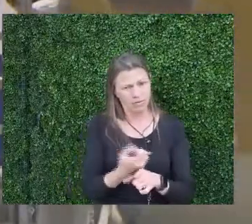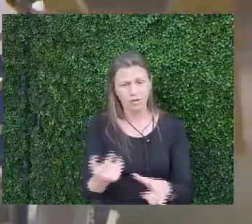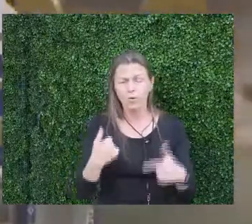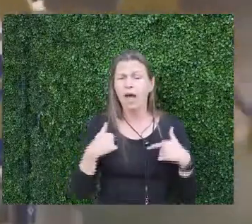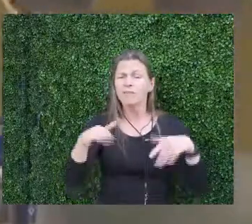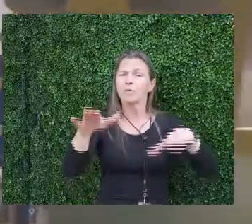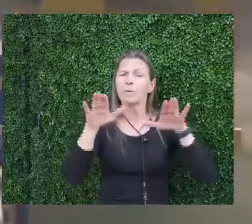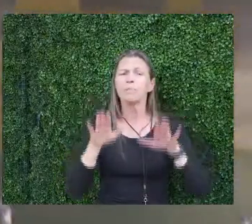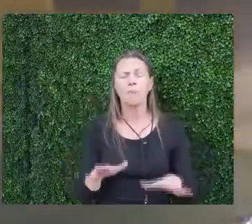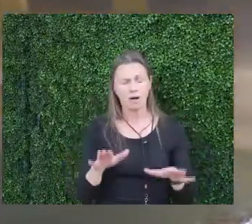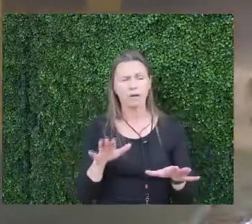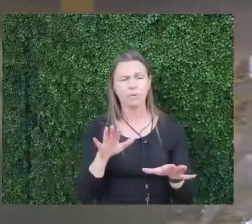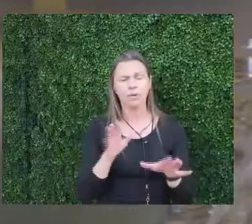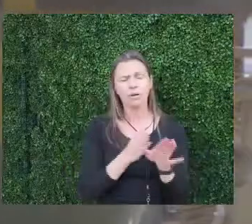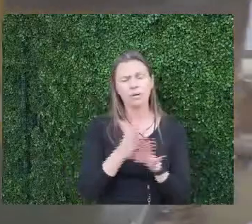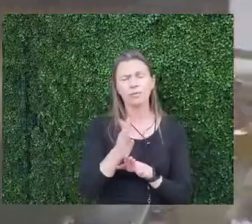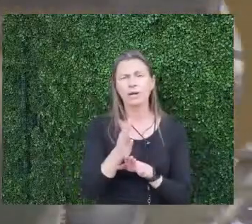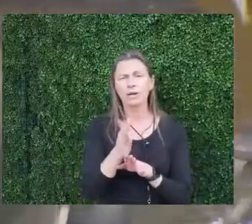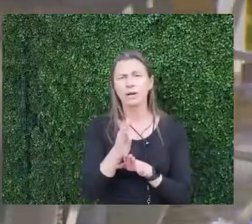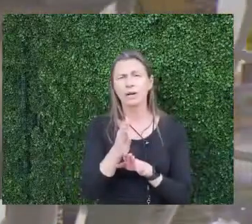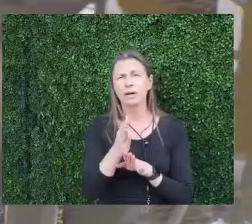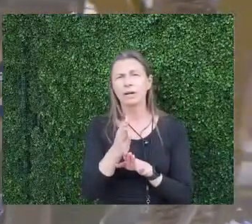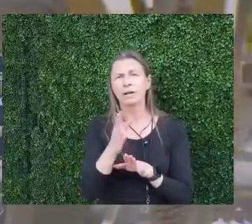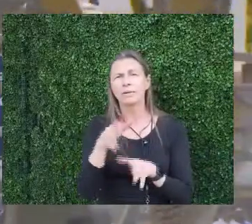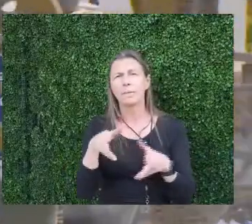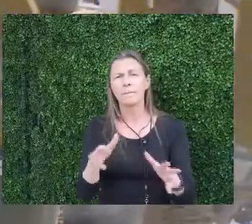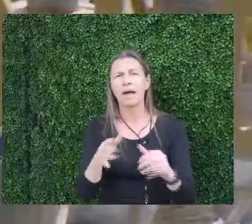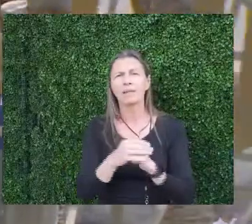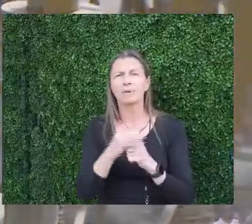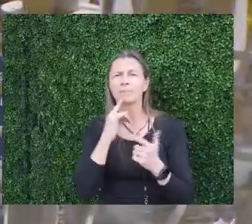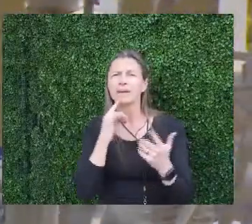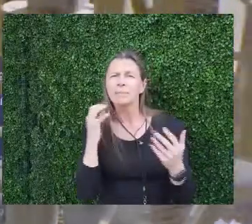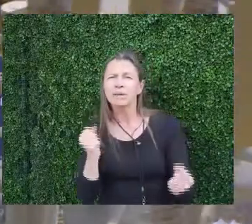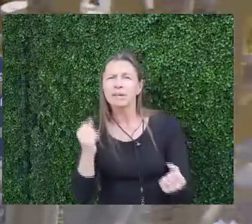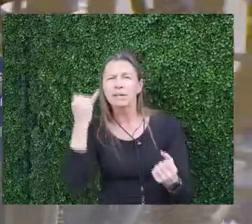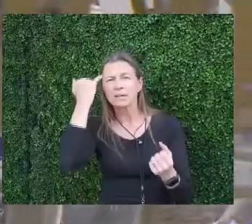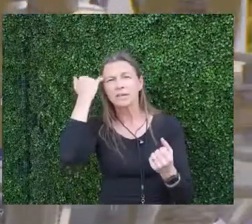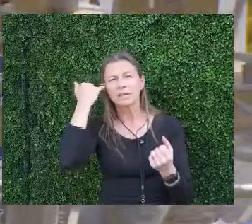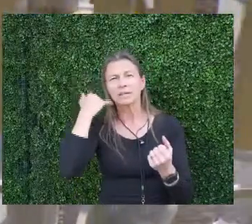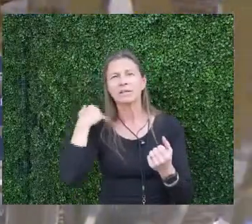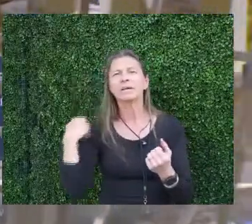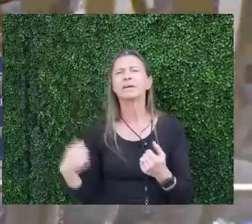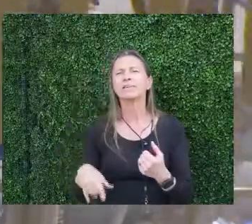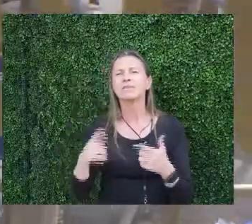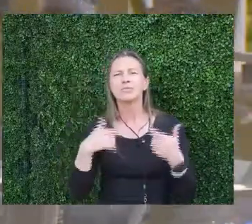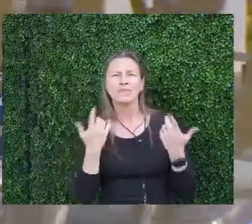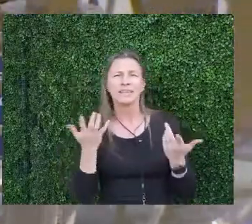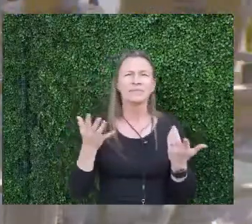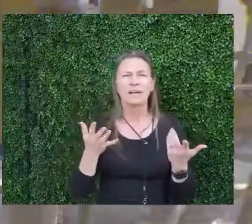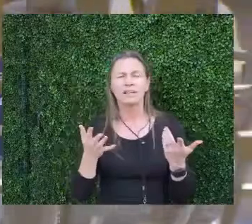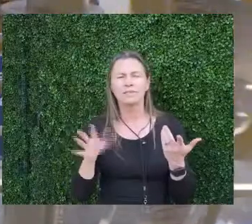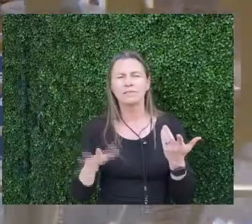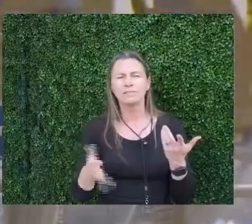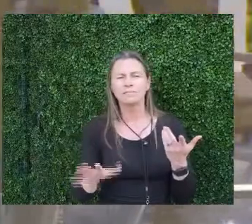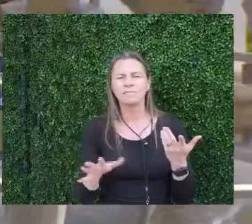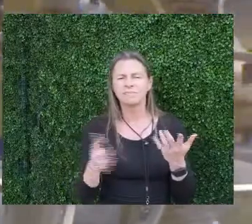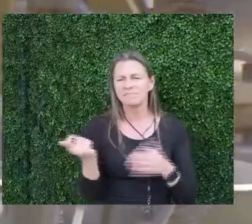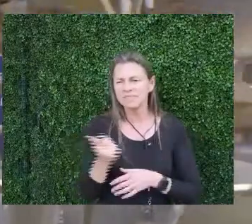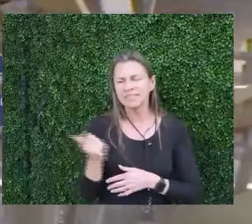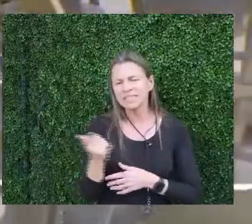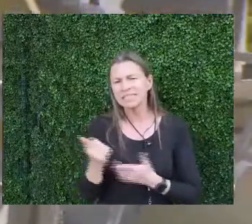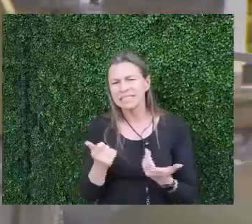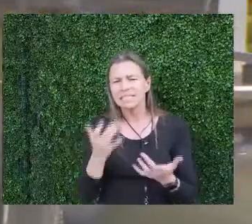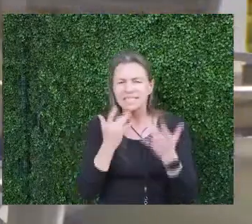remarkable career path, but may I be so bold, you live, kind of paycheck to paycheck like millions of other Californians. Right. Tell me a little bit